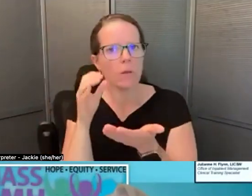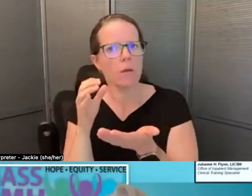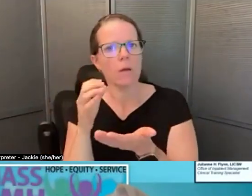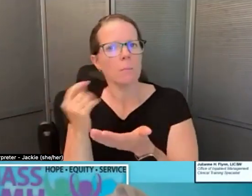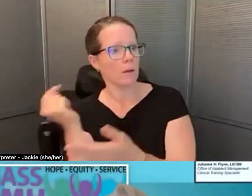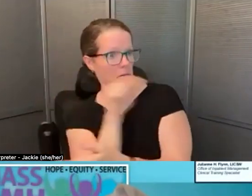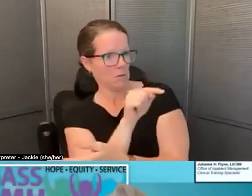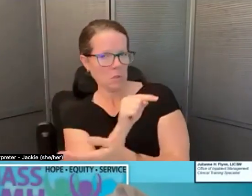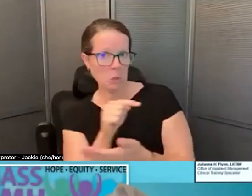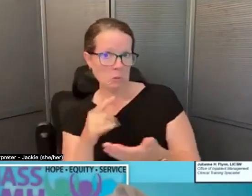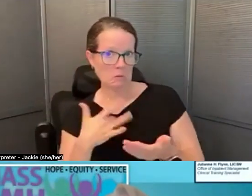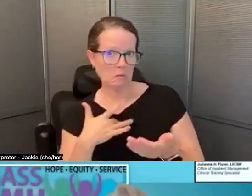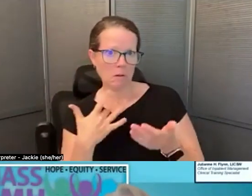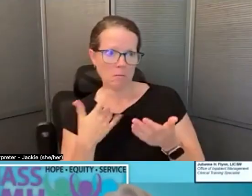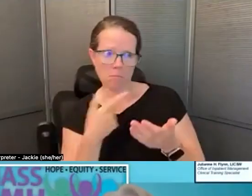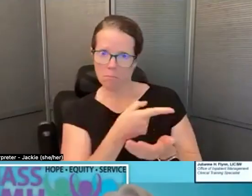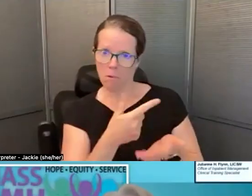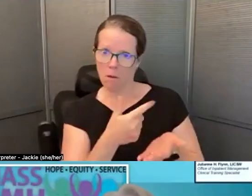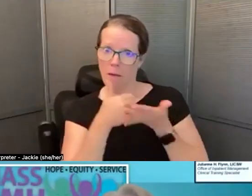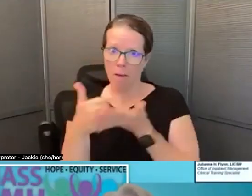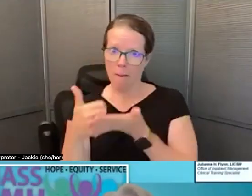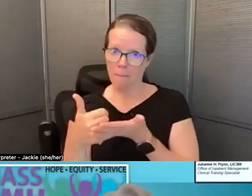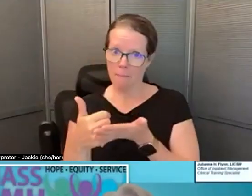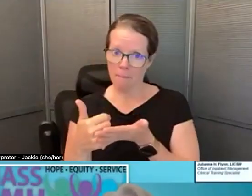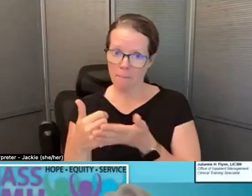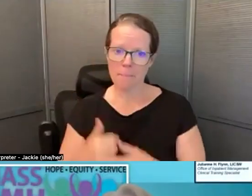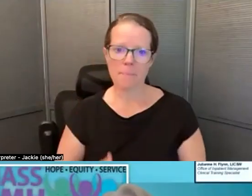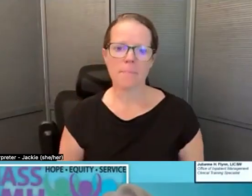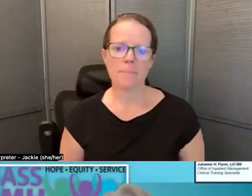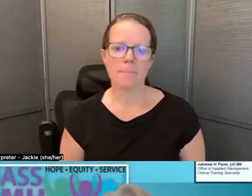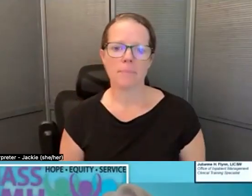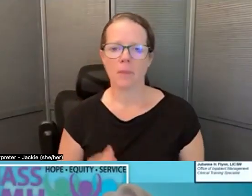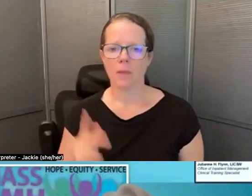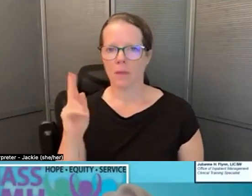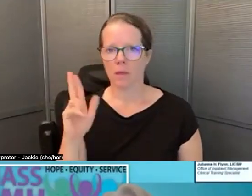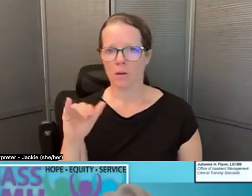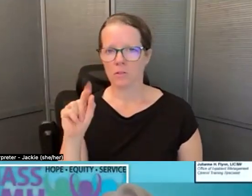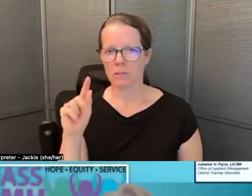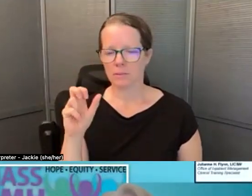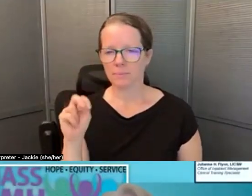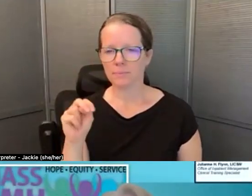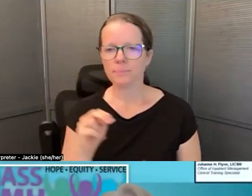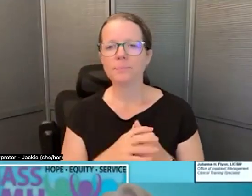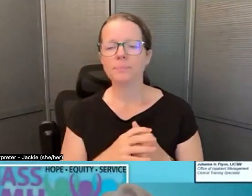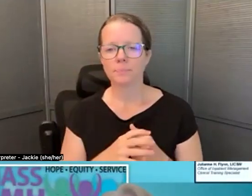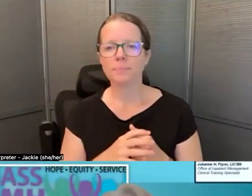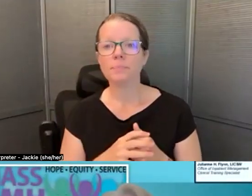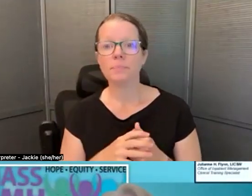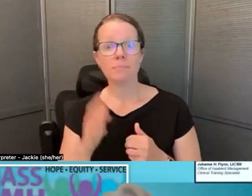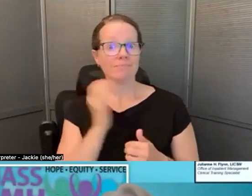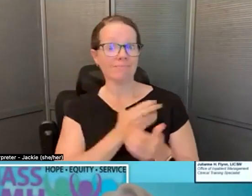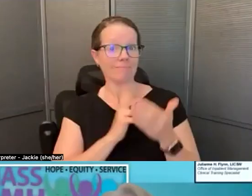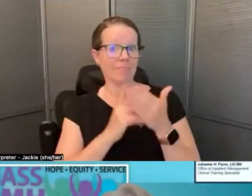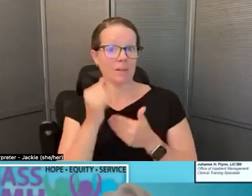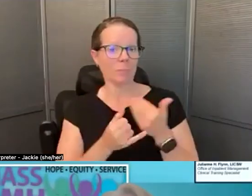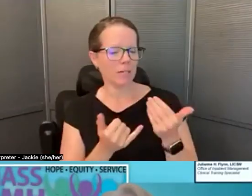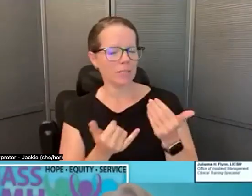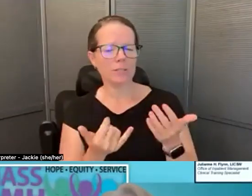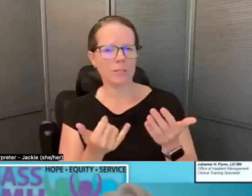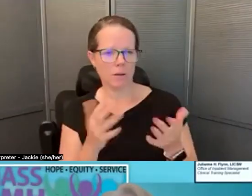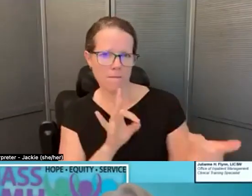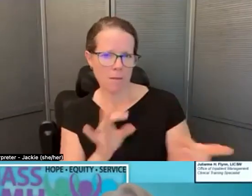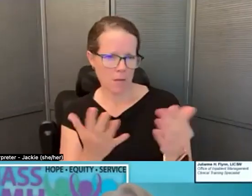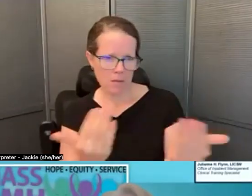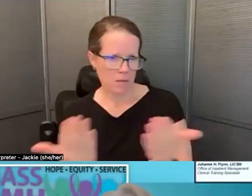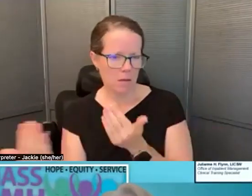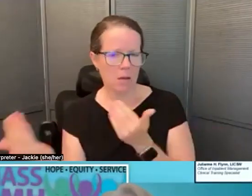that. I think from the feedback that I received from the folks that were involved in this project, having the consultants come